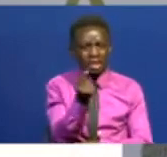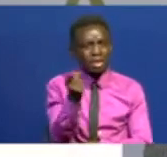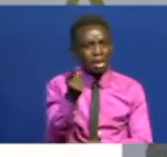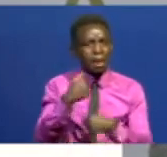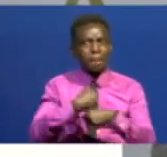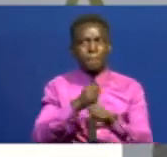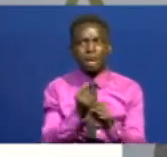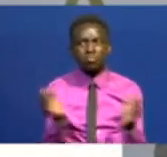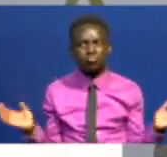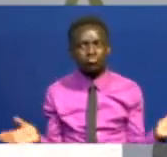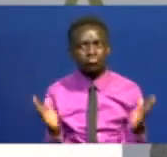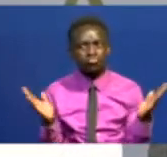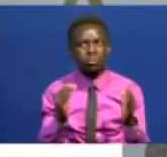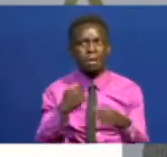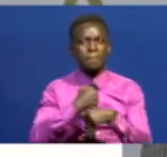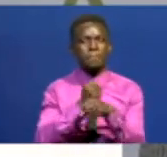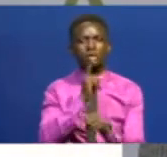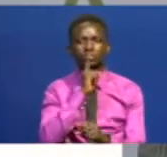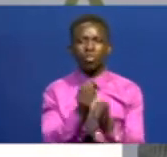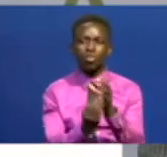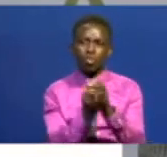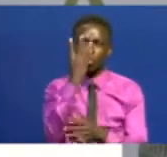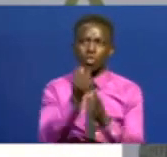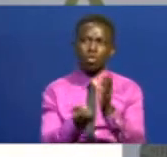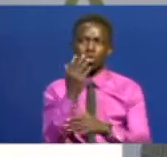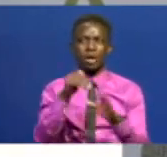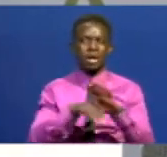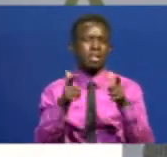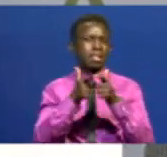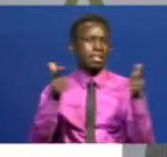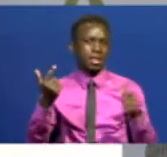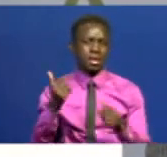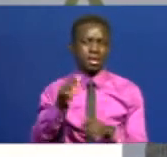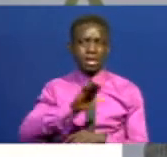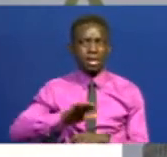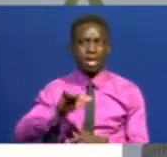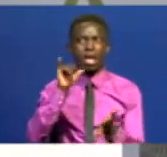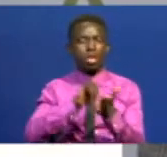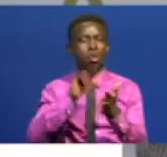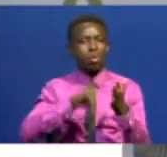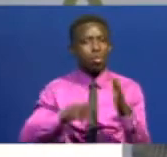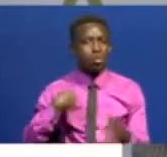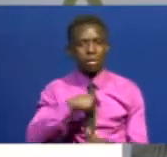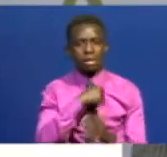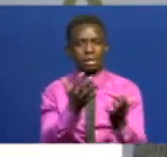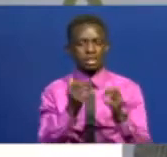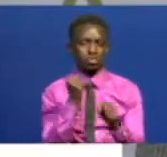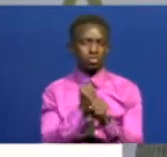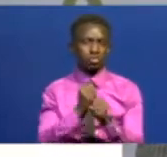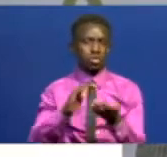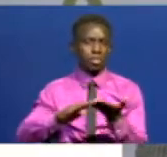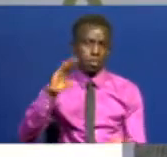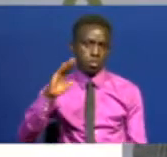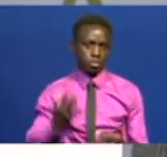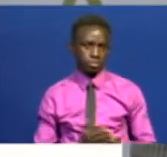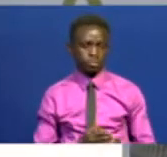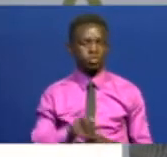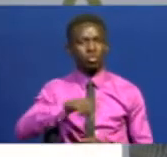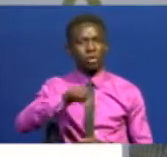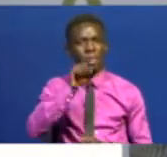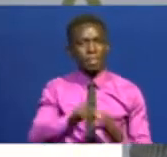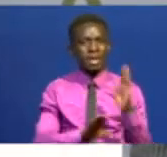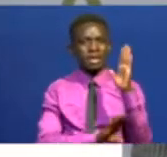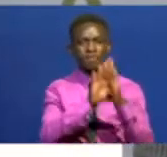making sure we are growing them in larger areas. That is now what we need to do more of. And develop that